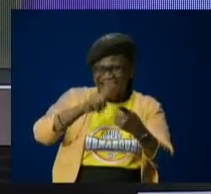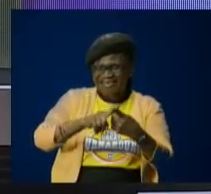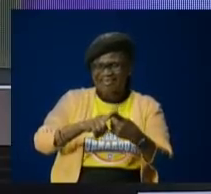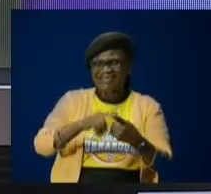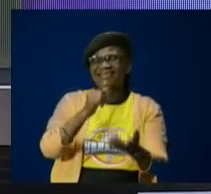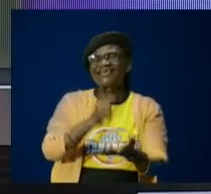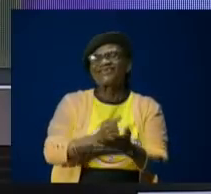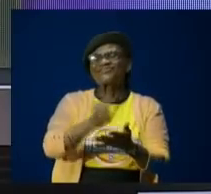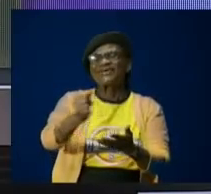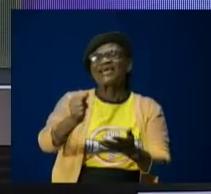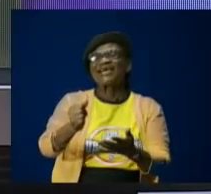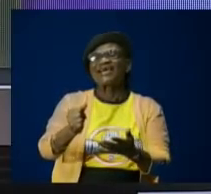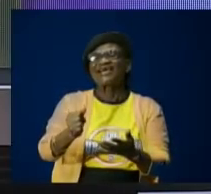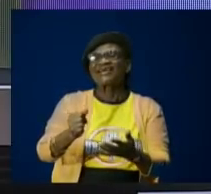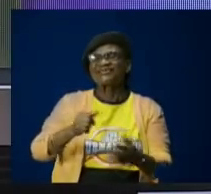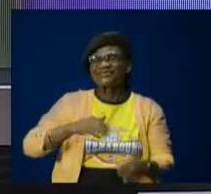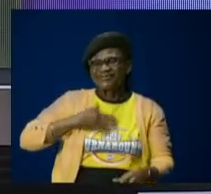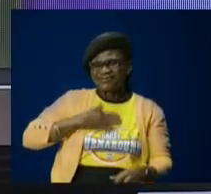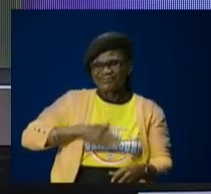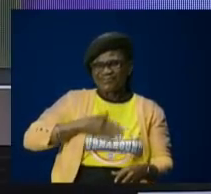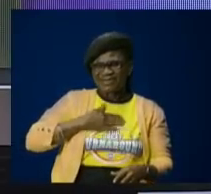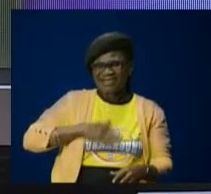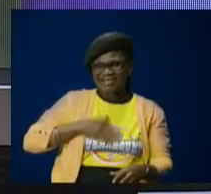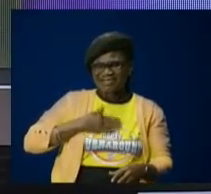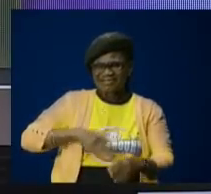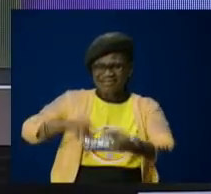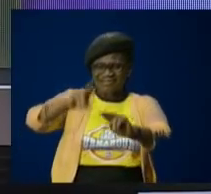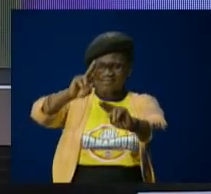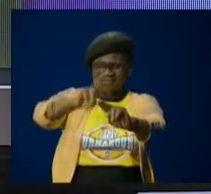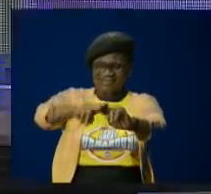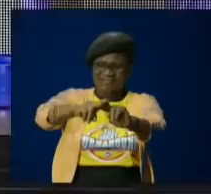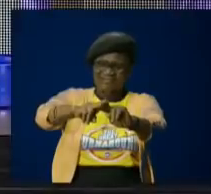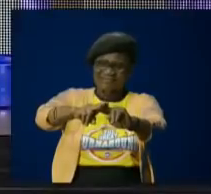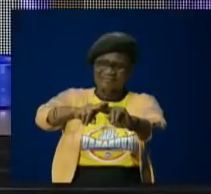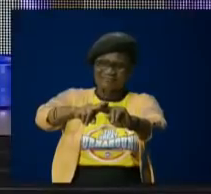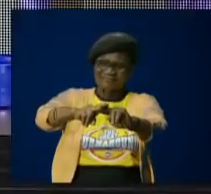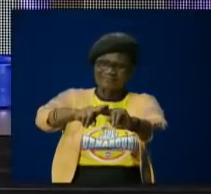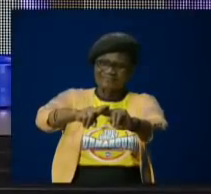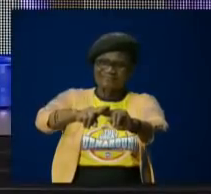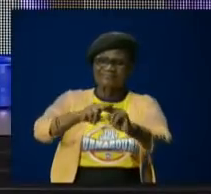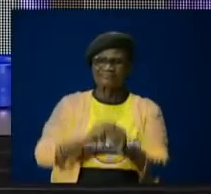Amen. So you may please be seated.